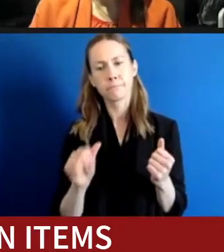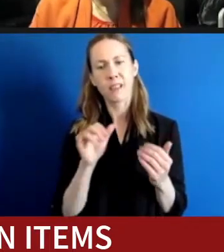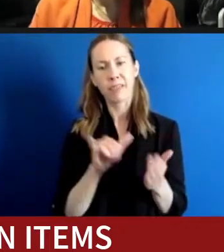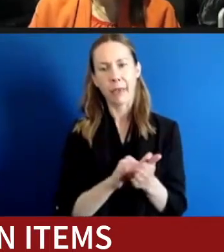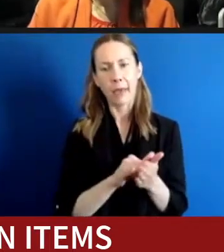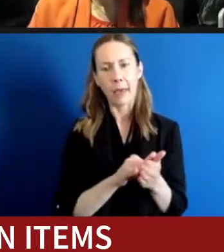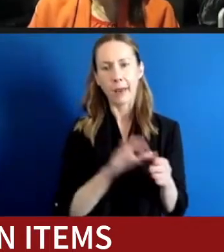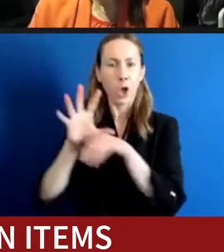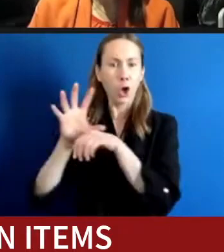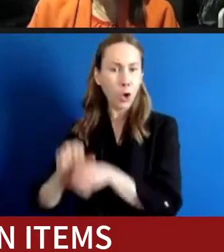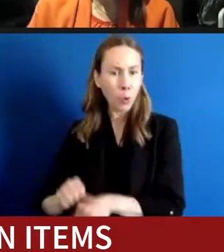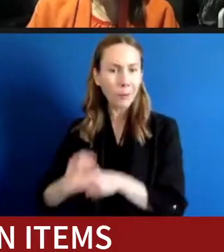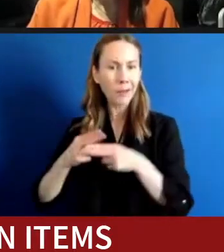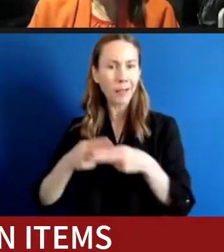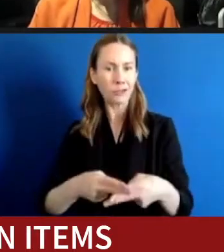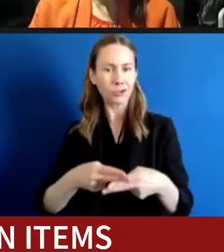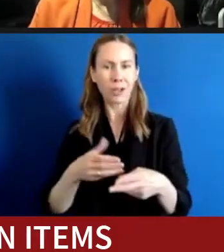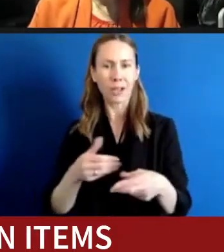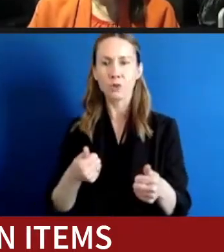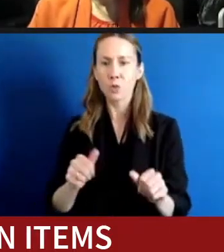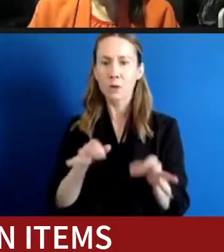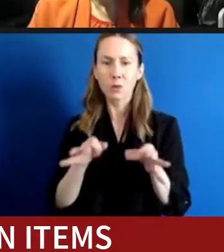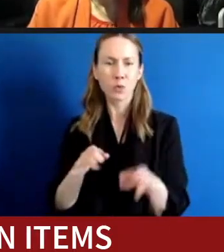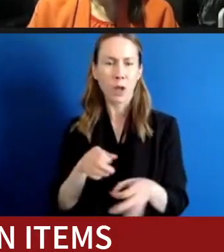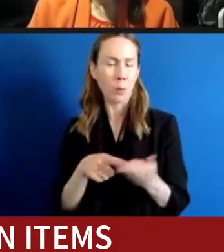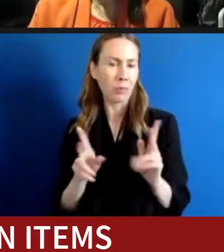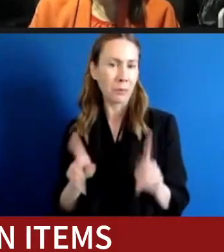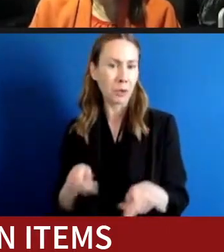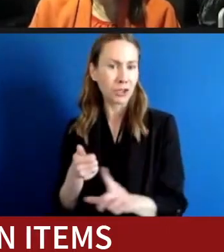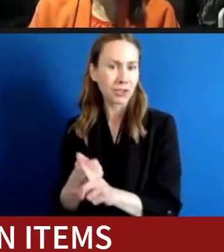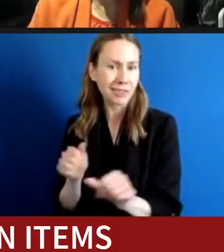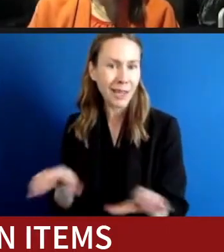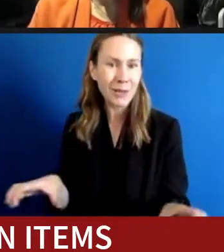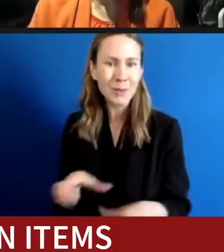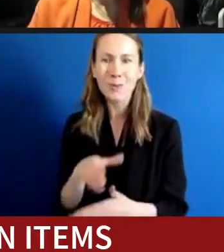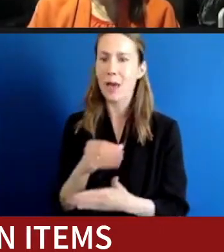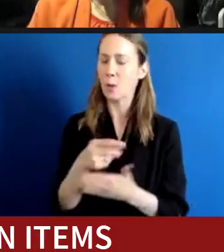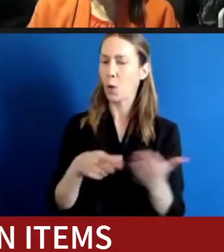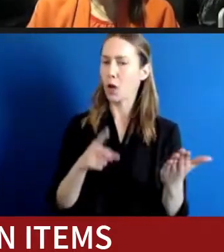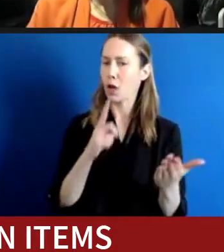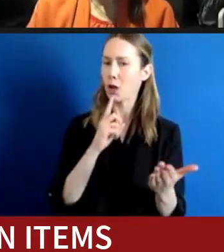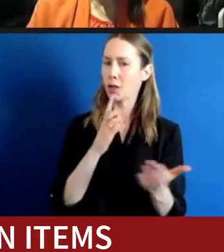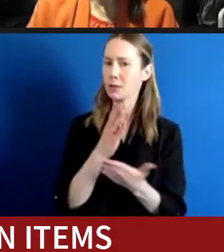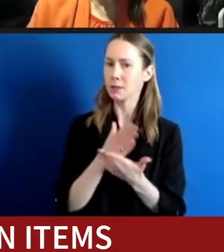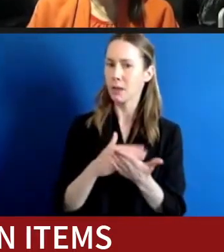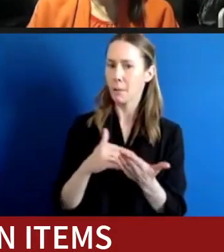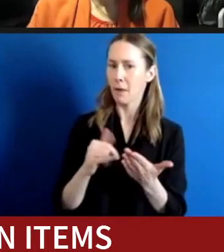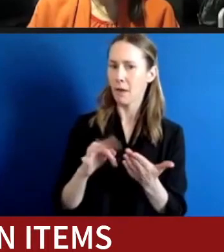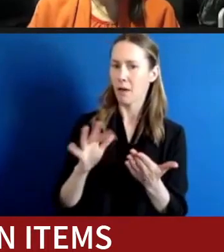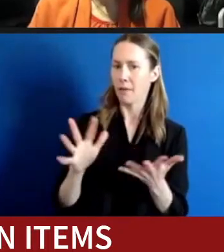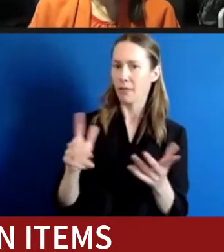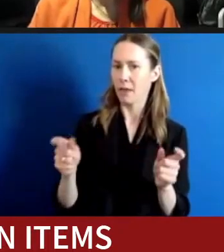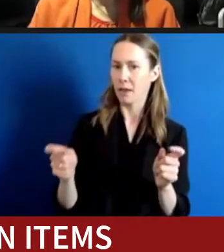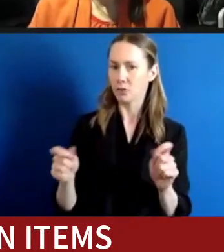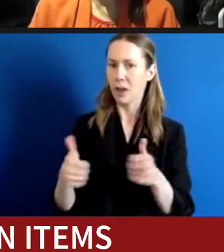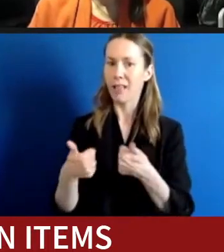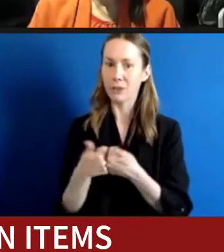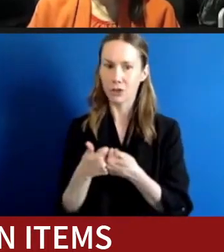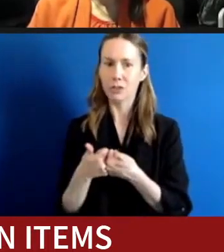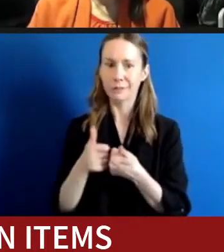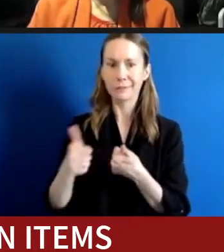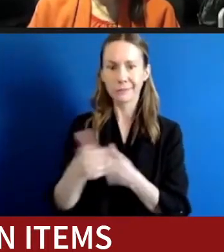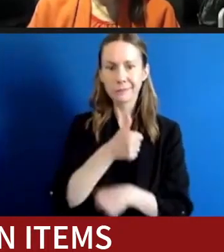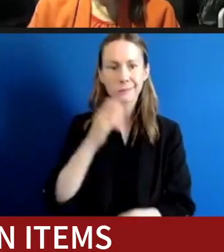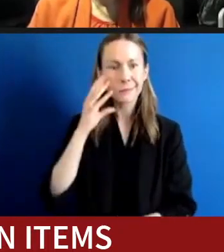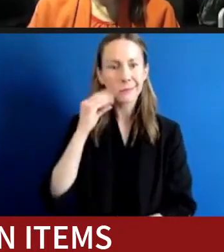nomenclature, and trying to describe what the person can do and what are some of the challenges. And the